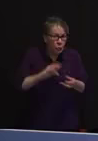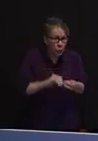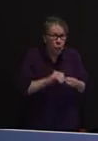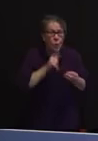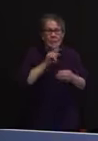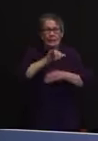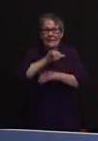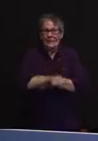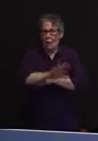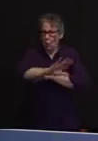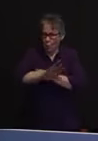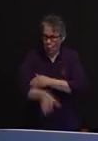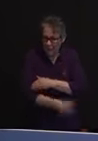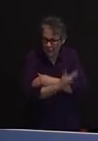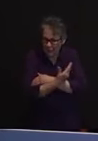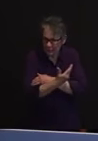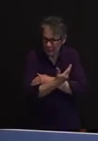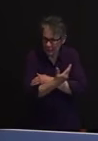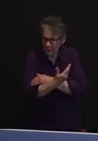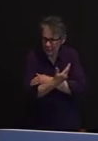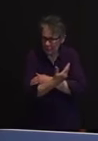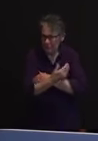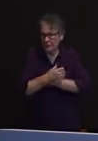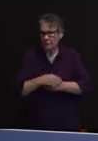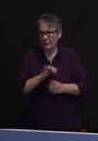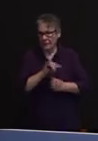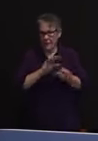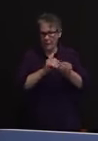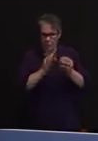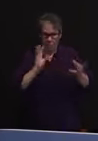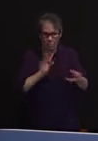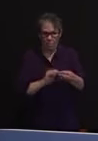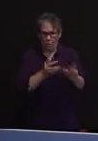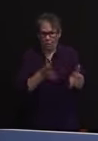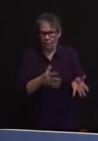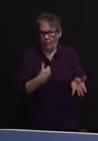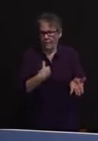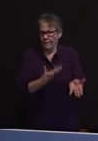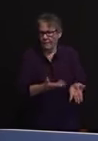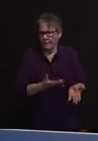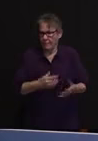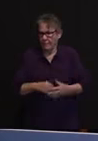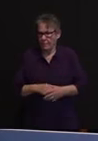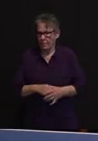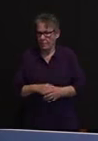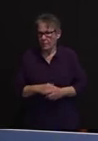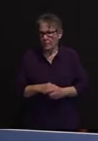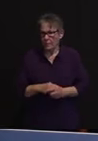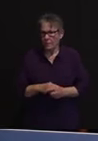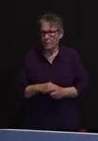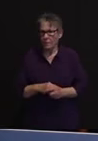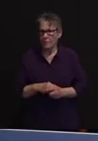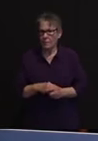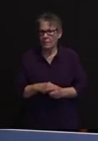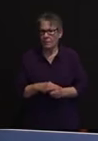and 14% a day for the last 5 days. That's information that we have.